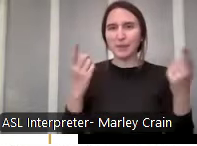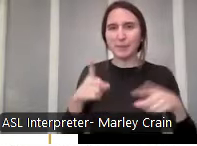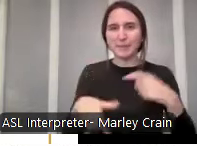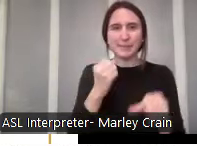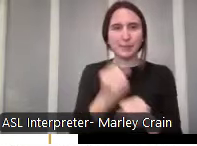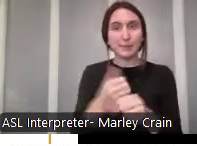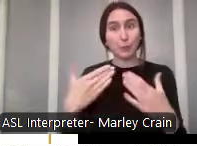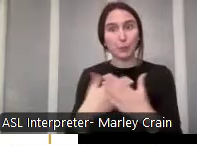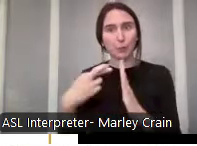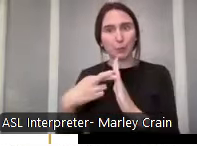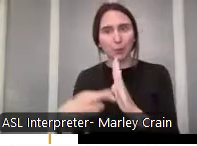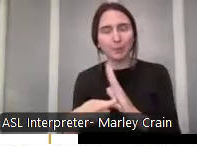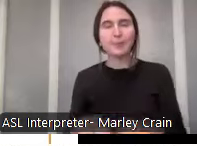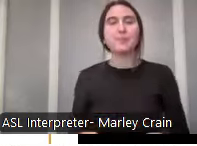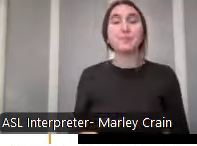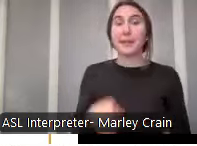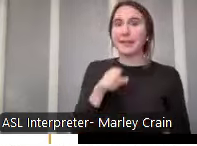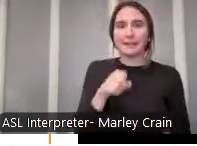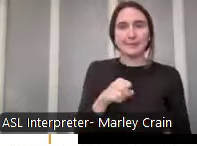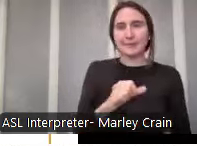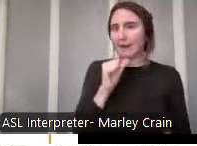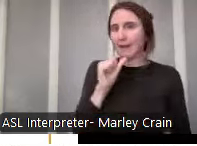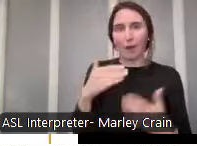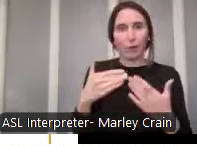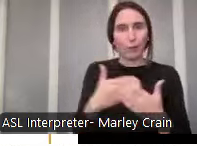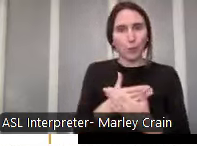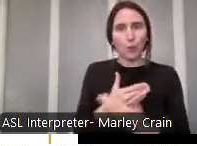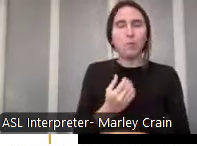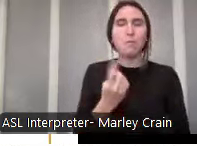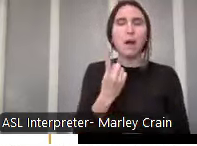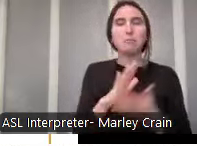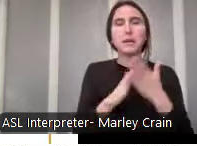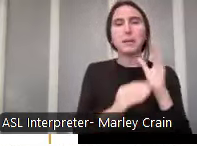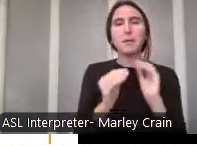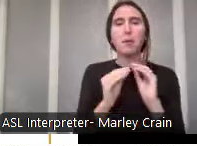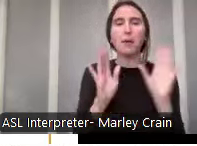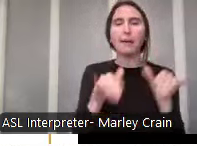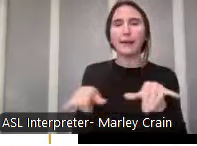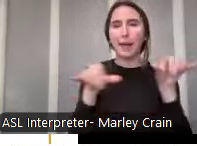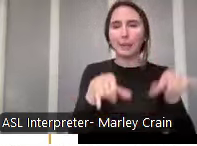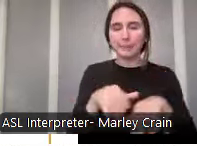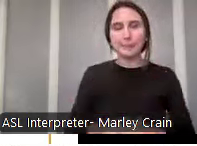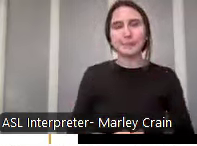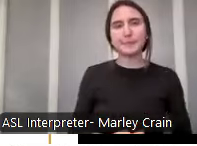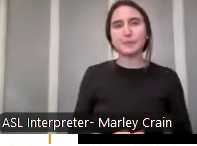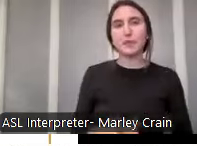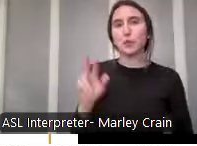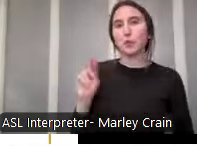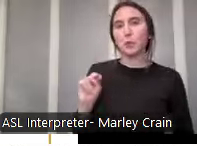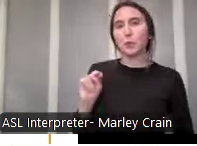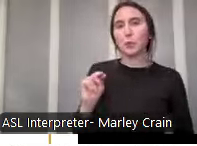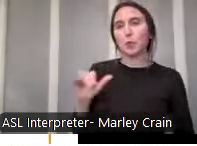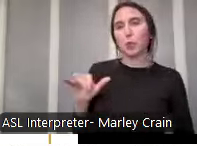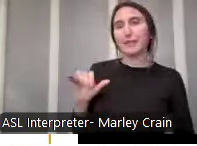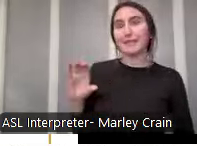something that I think the DOE is relying on more and more, is a New York City schools account. Also, you